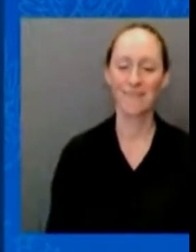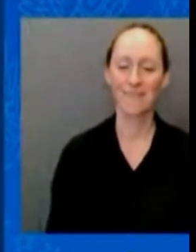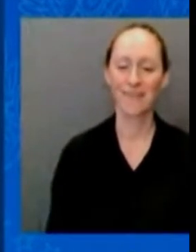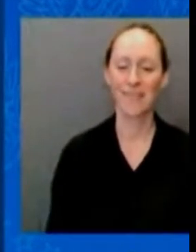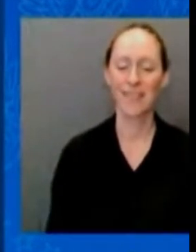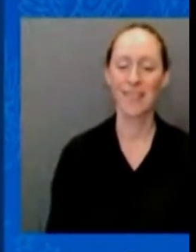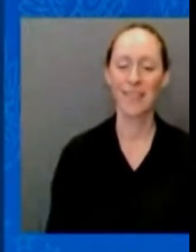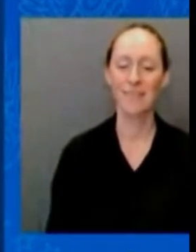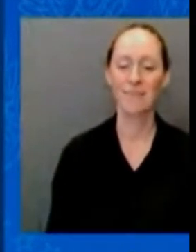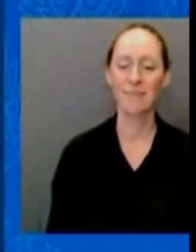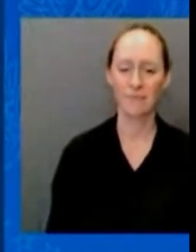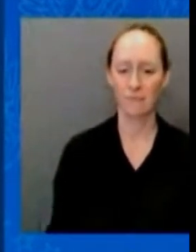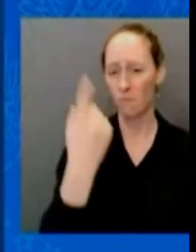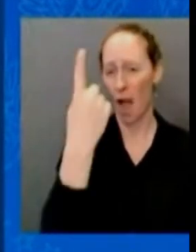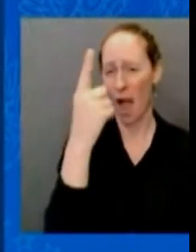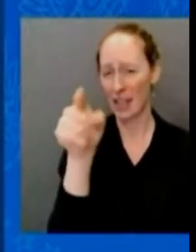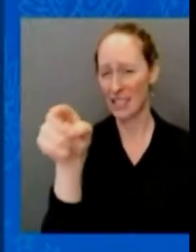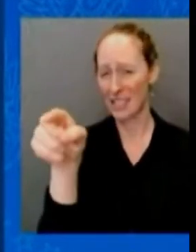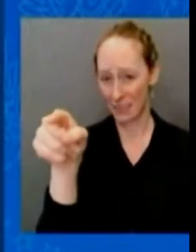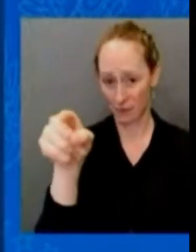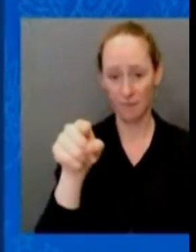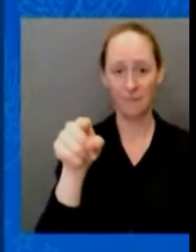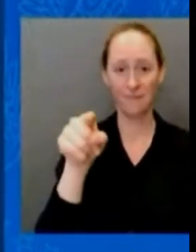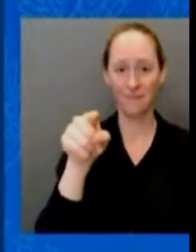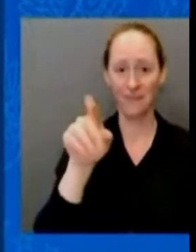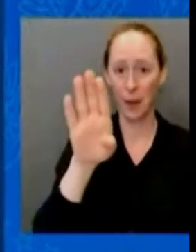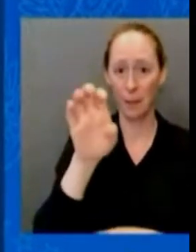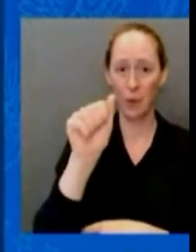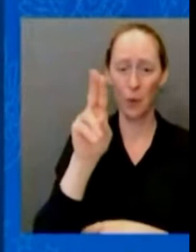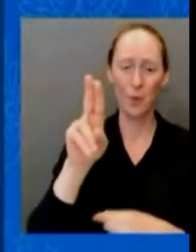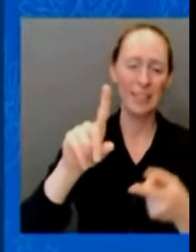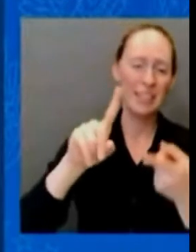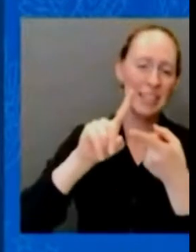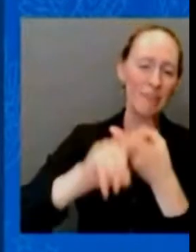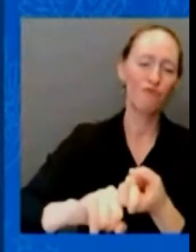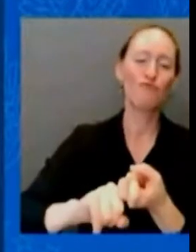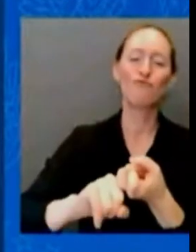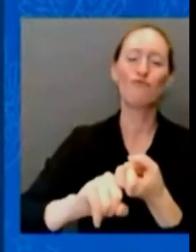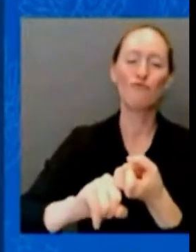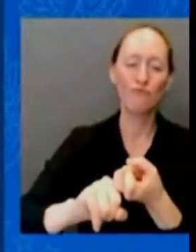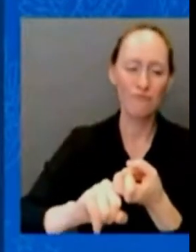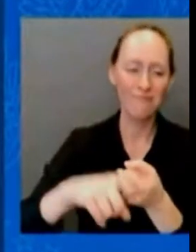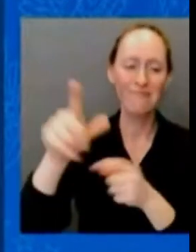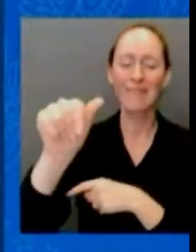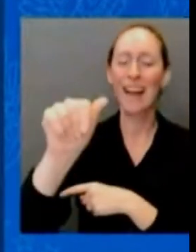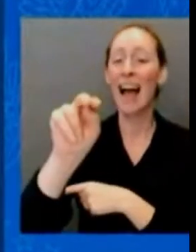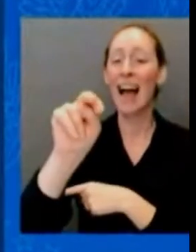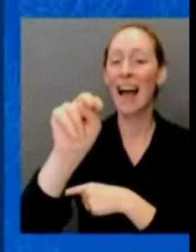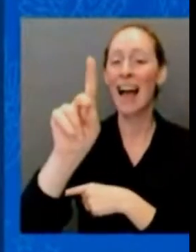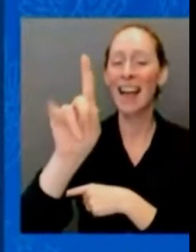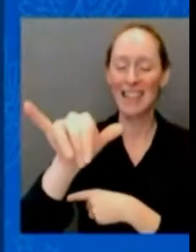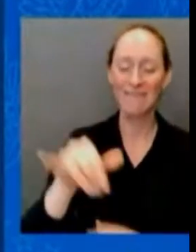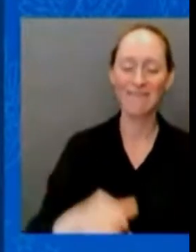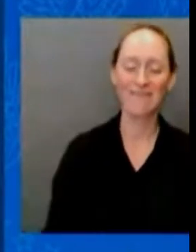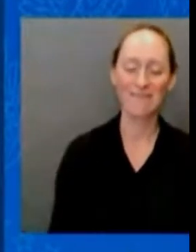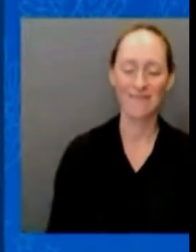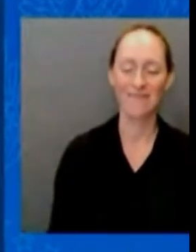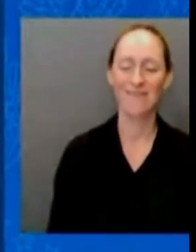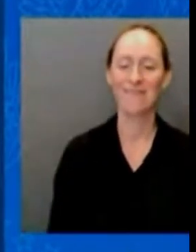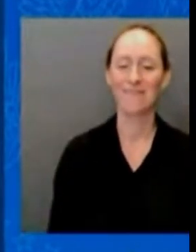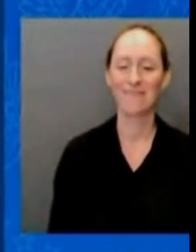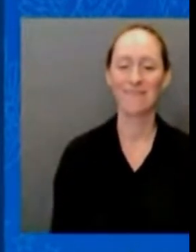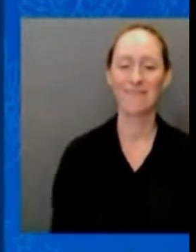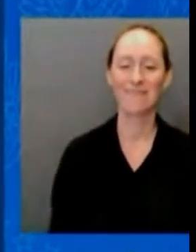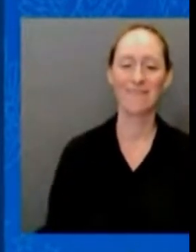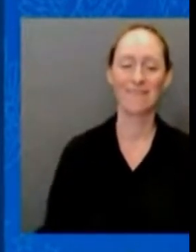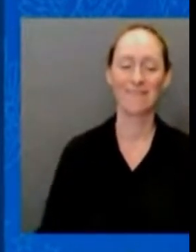old friend who's here. I excuse this again, as used to say in the Senate, a point of personal privilege. But just like coming